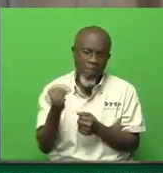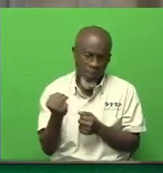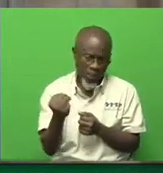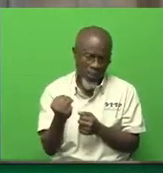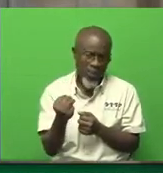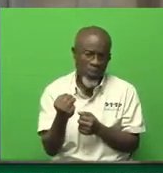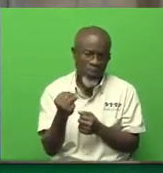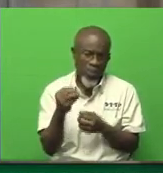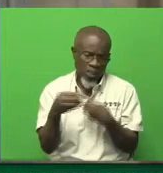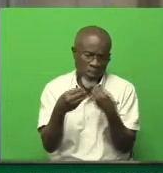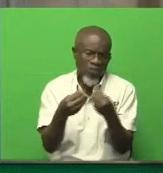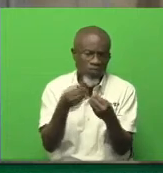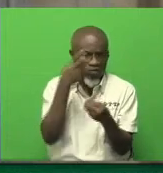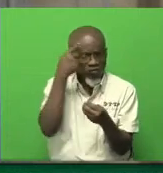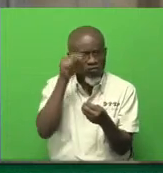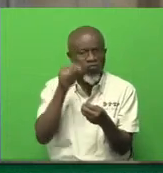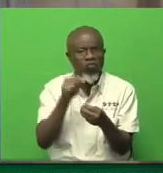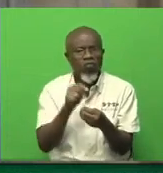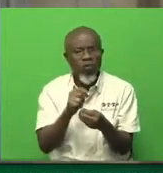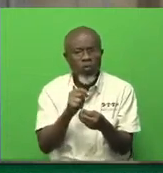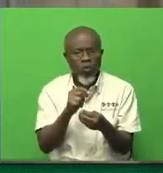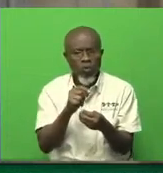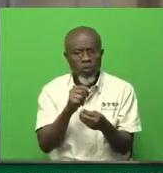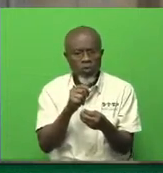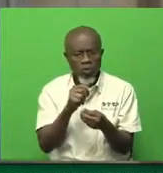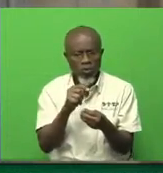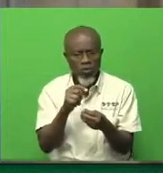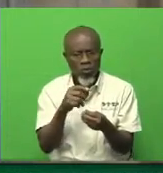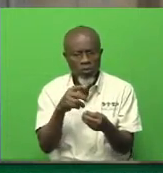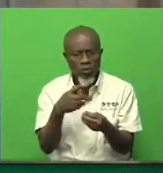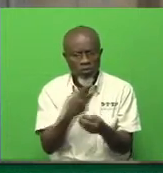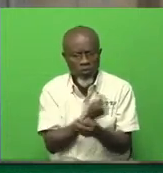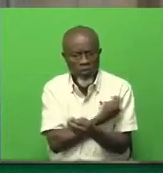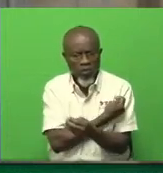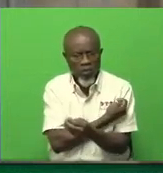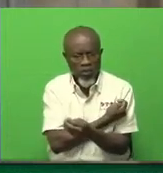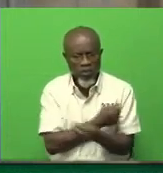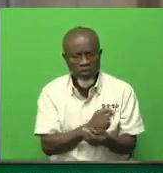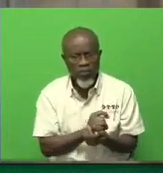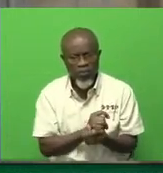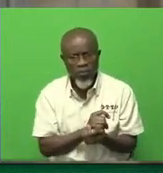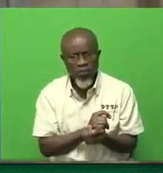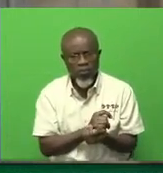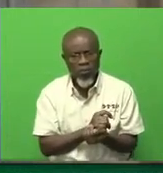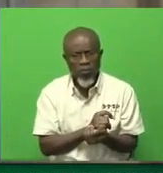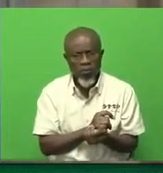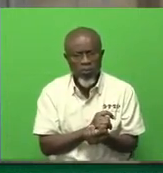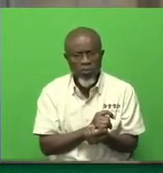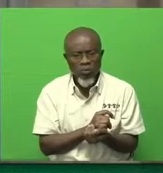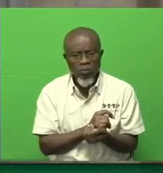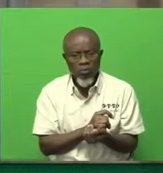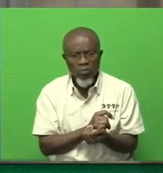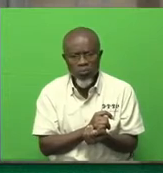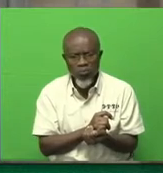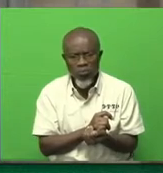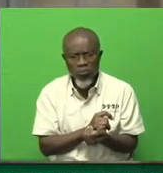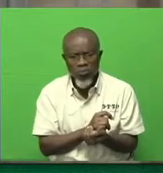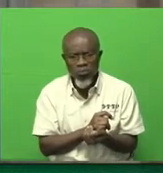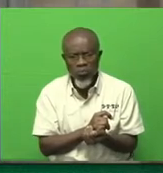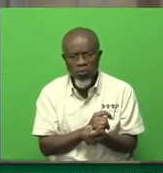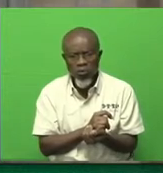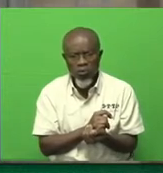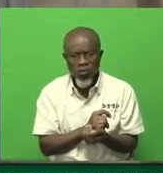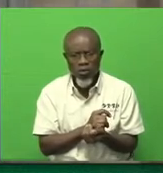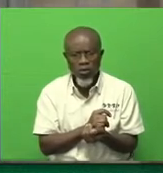by villain vaccine which has now been approved by the FDA and dozens of countries around the world so Minister